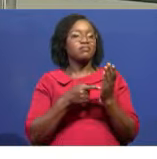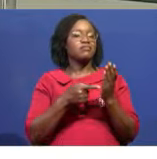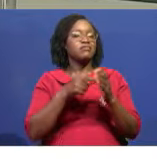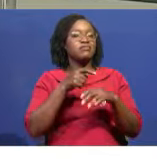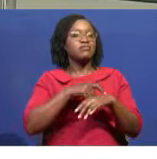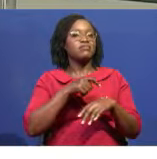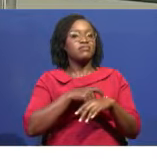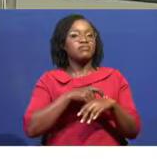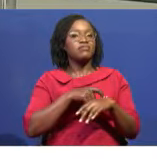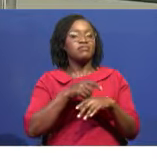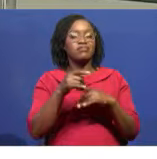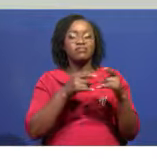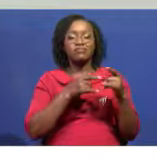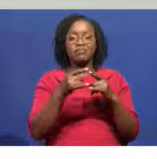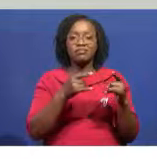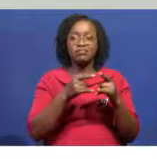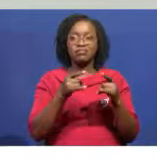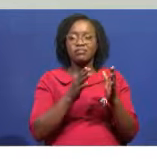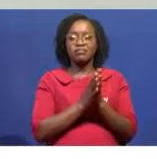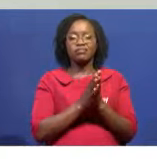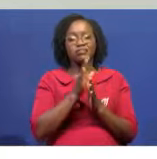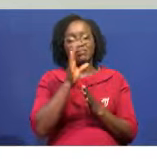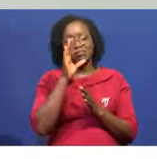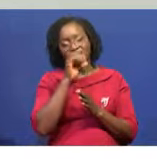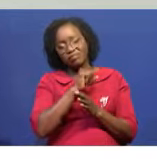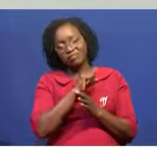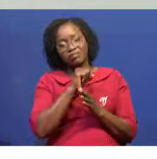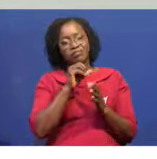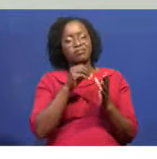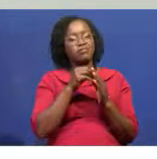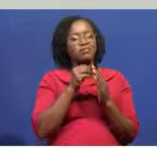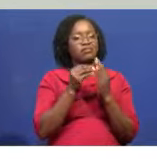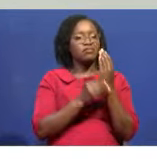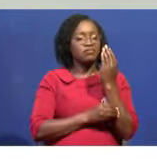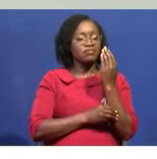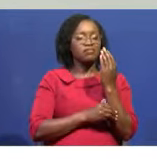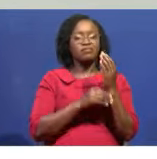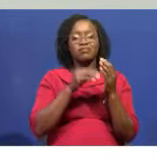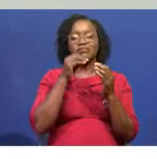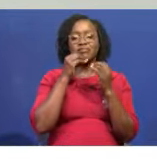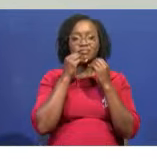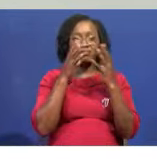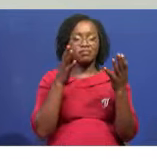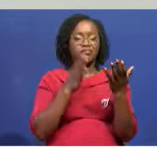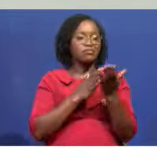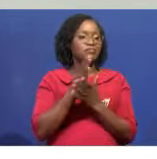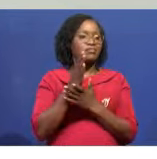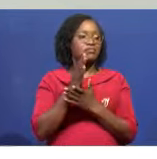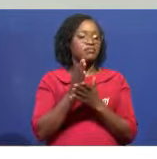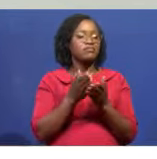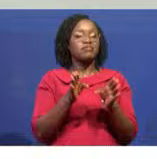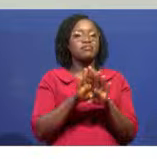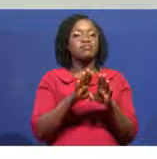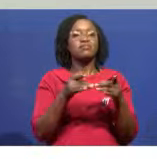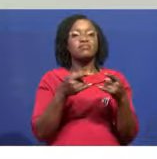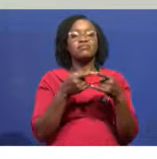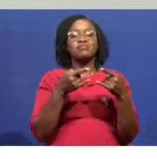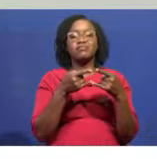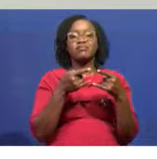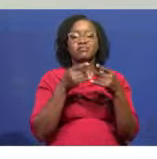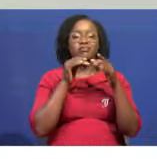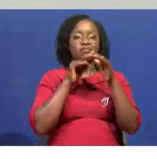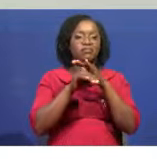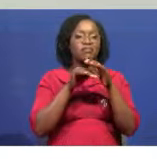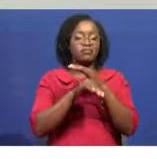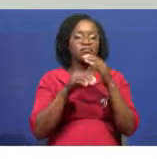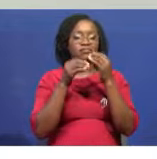era. We're battling, you said, misinformation, disinformation. So in terms of ensuring we bridge the gap of access to